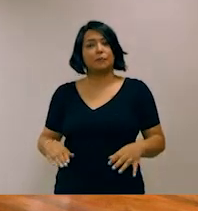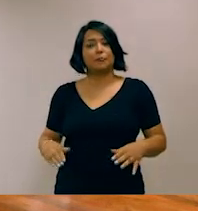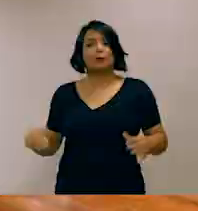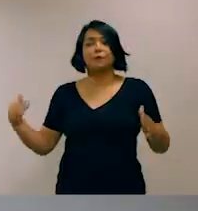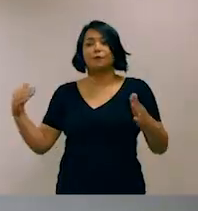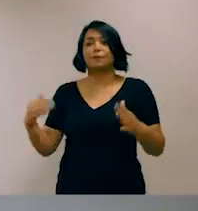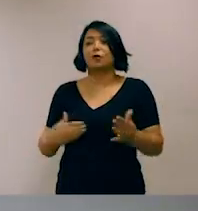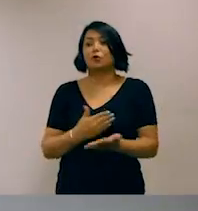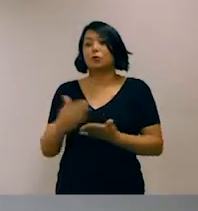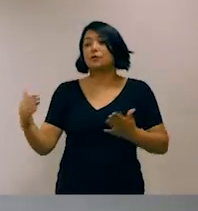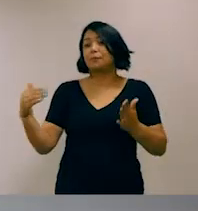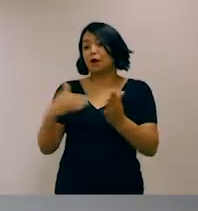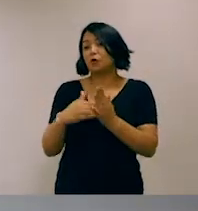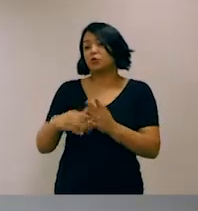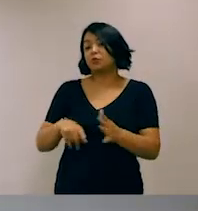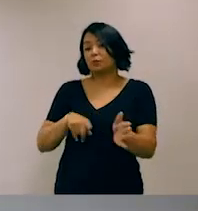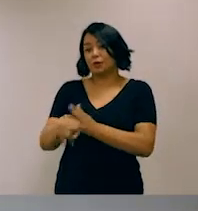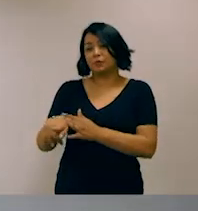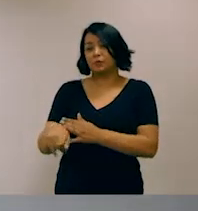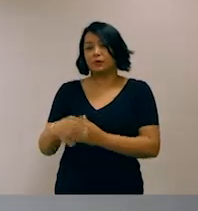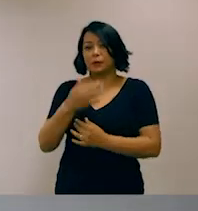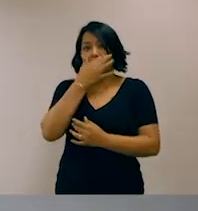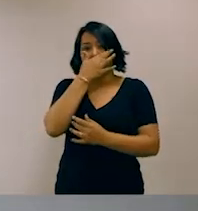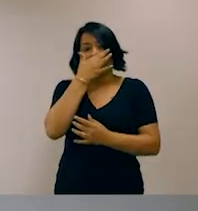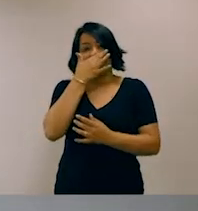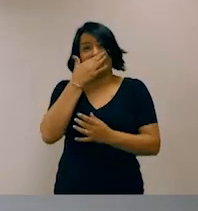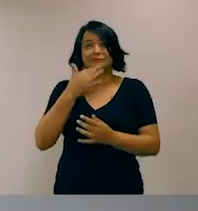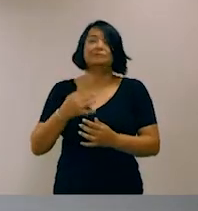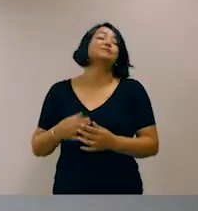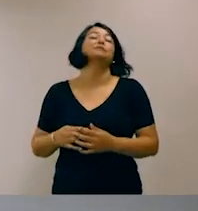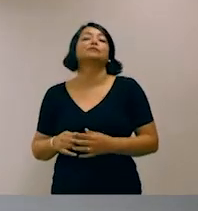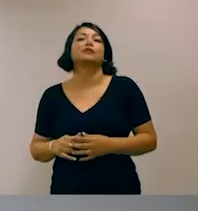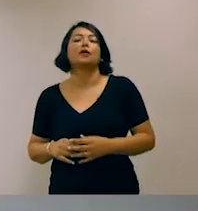from the last question.